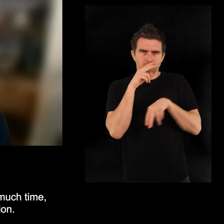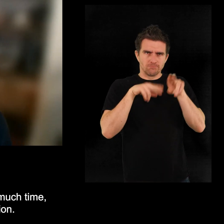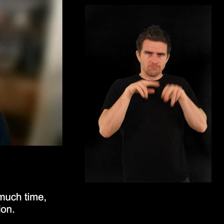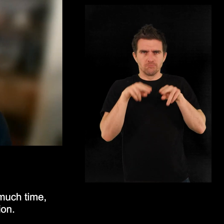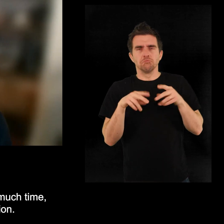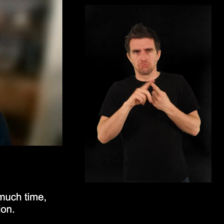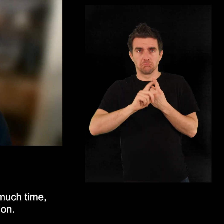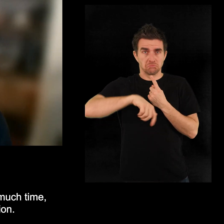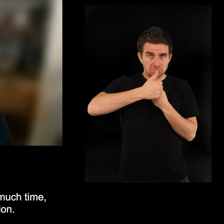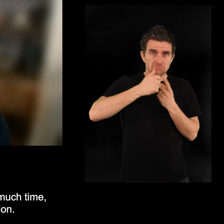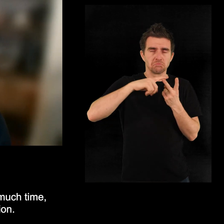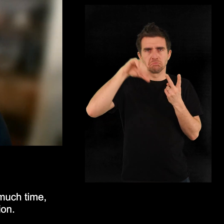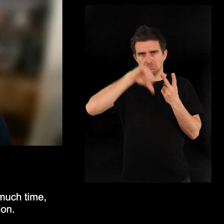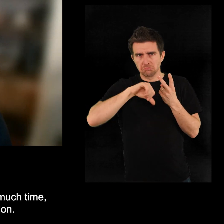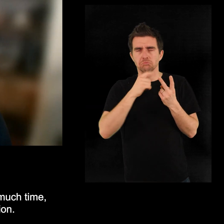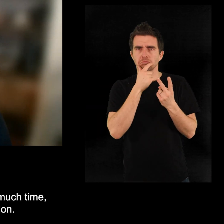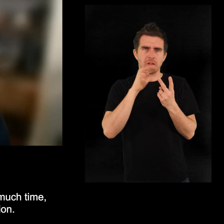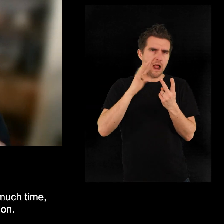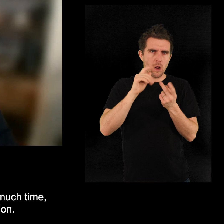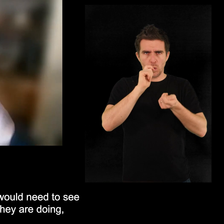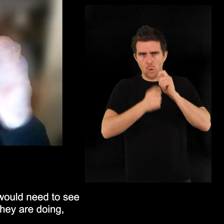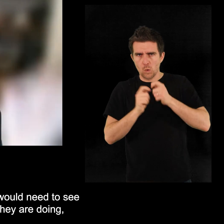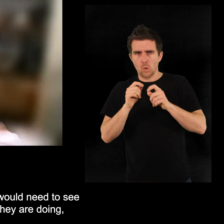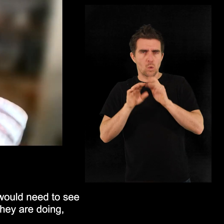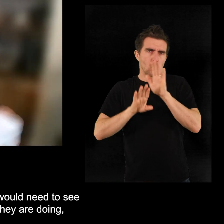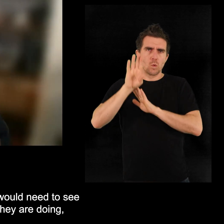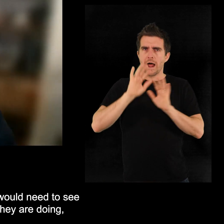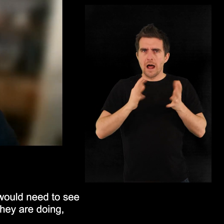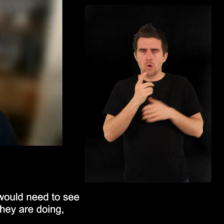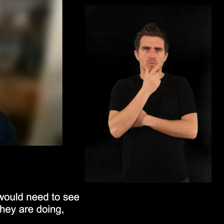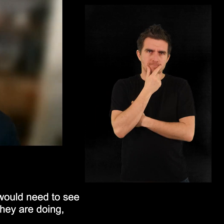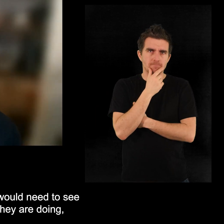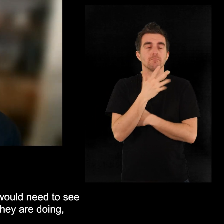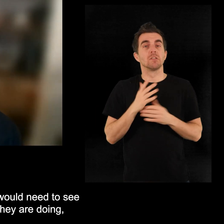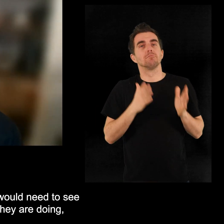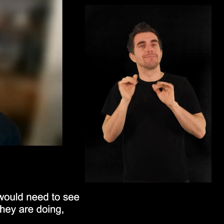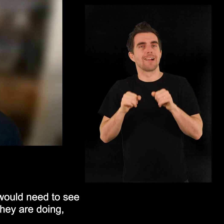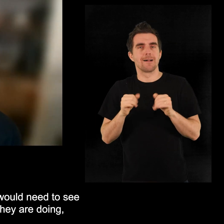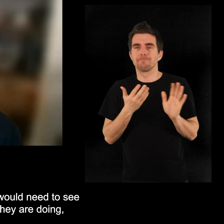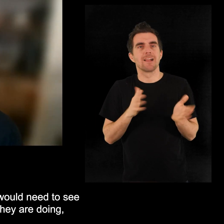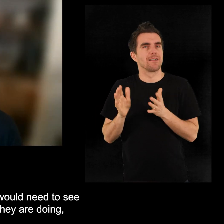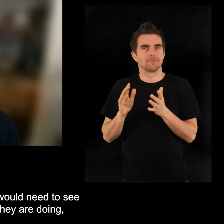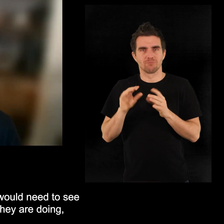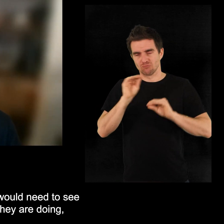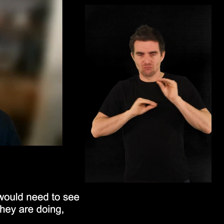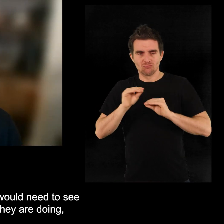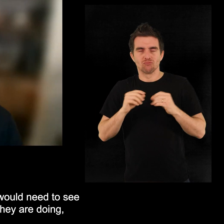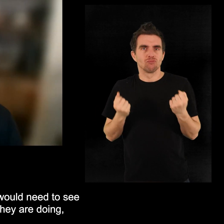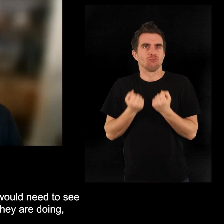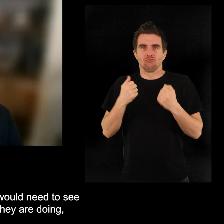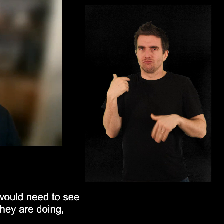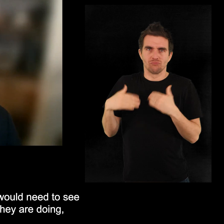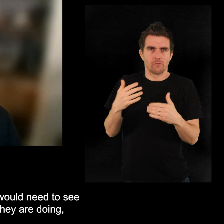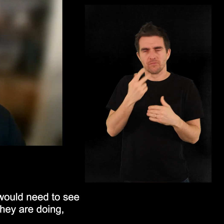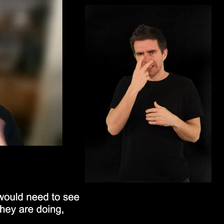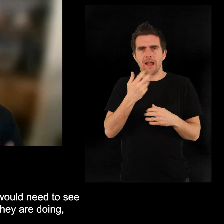our committee has much time, no opportunities for information. So by doing this, the board would need to see where